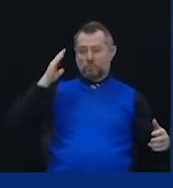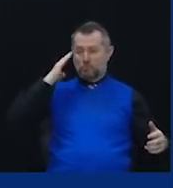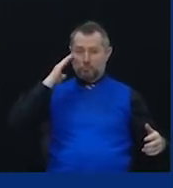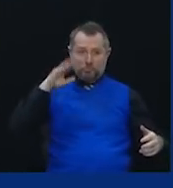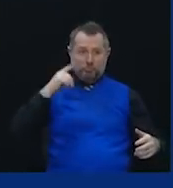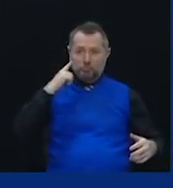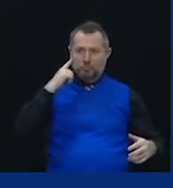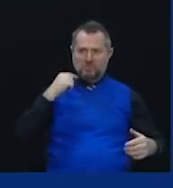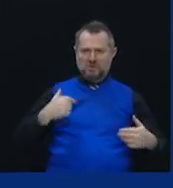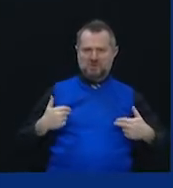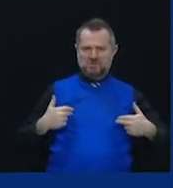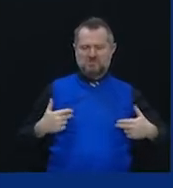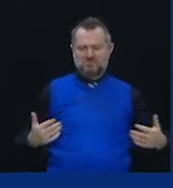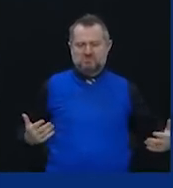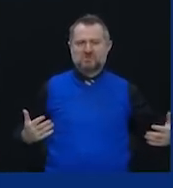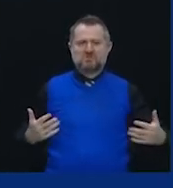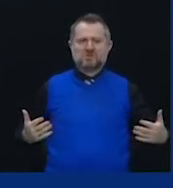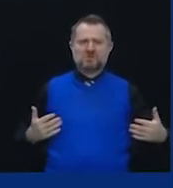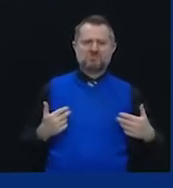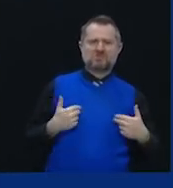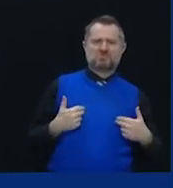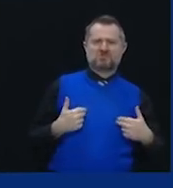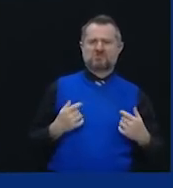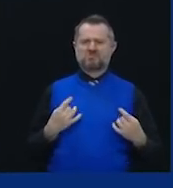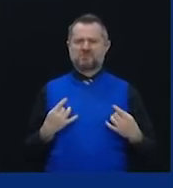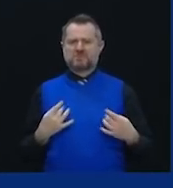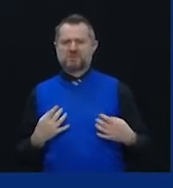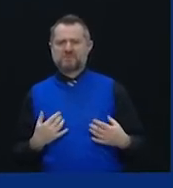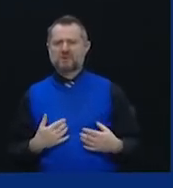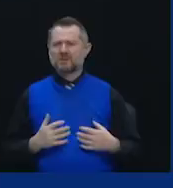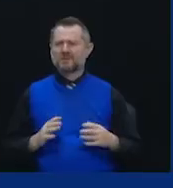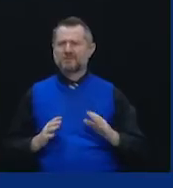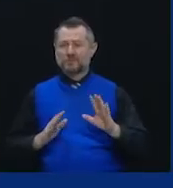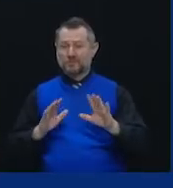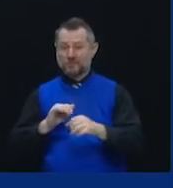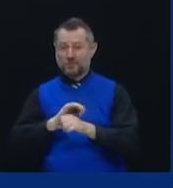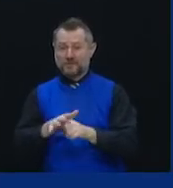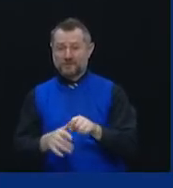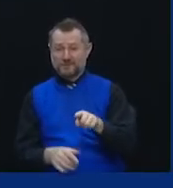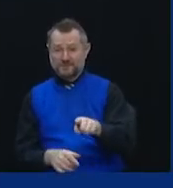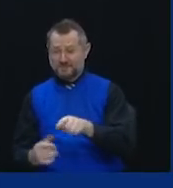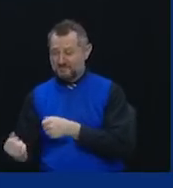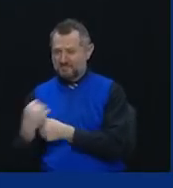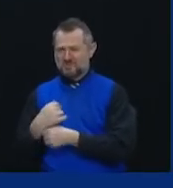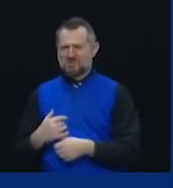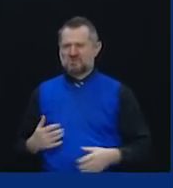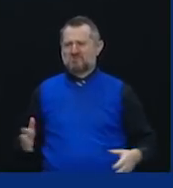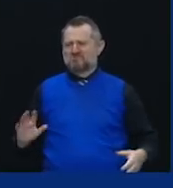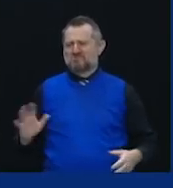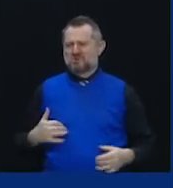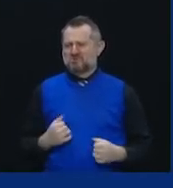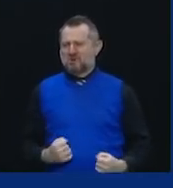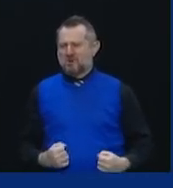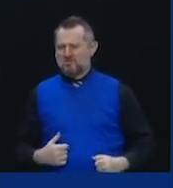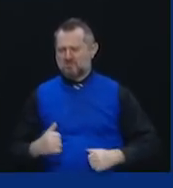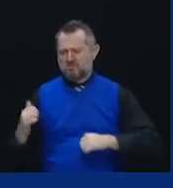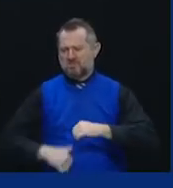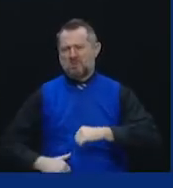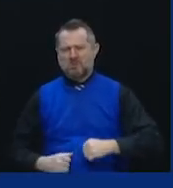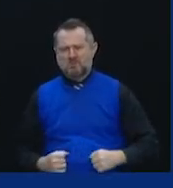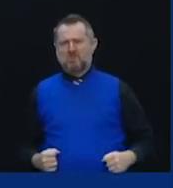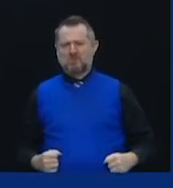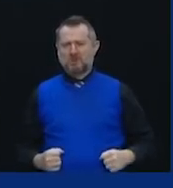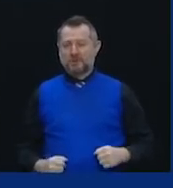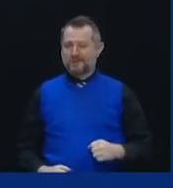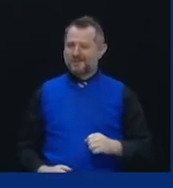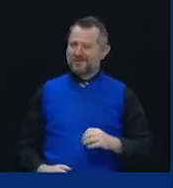superhero. I'm not afraid of COVID. COVID can't beat me. I'm strong. I'm tough.